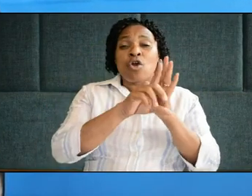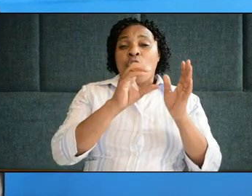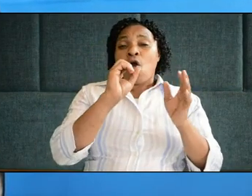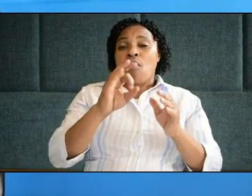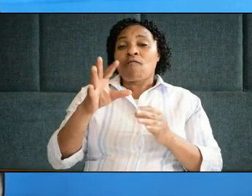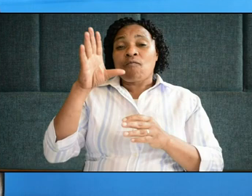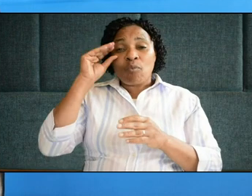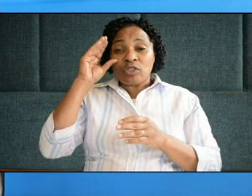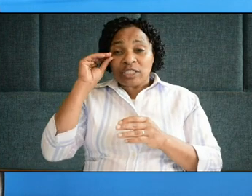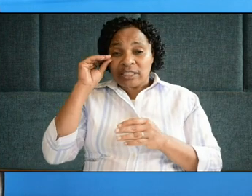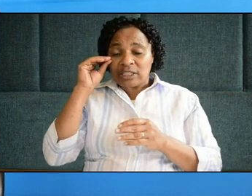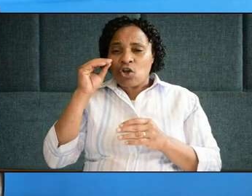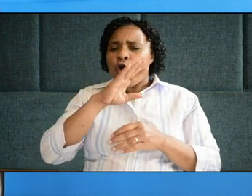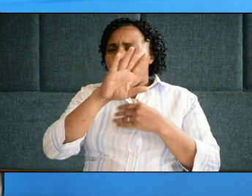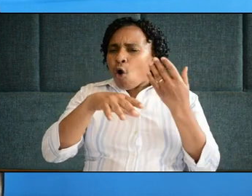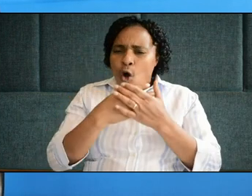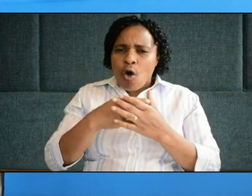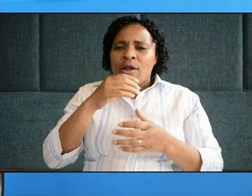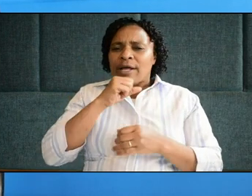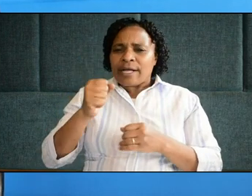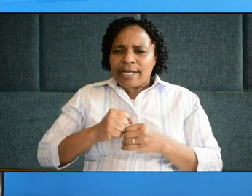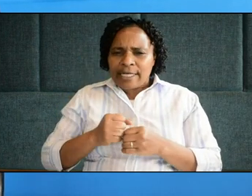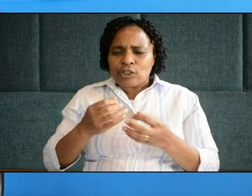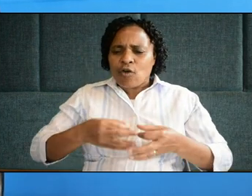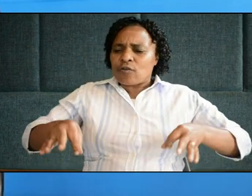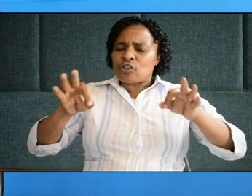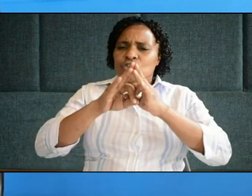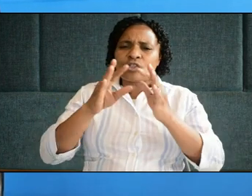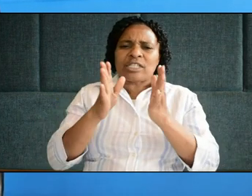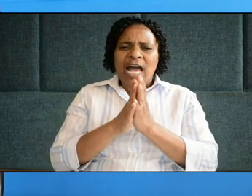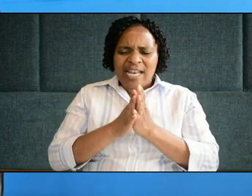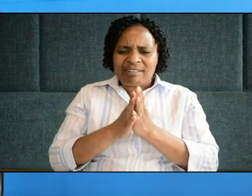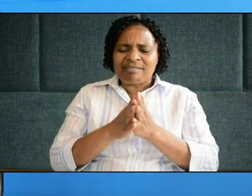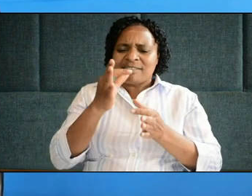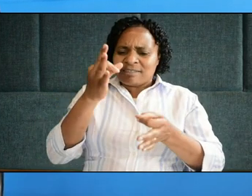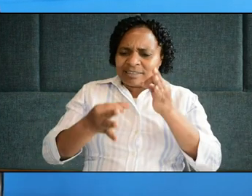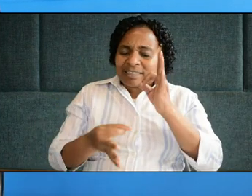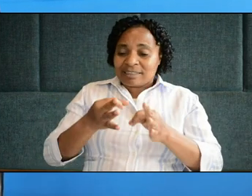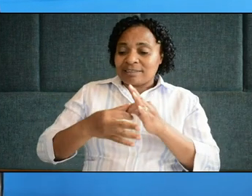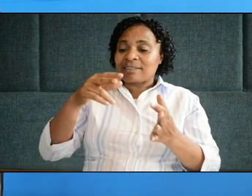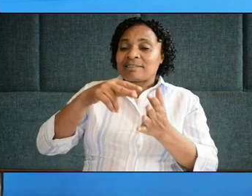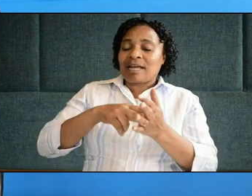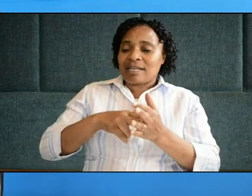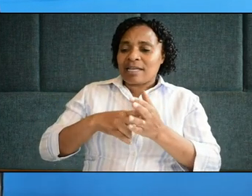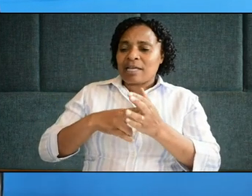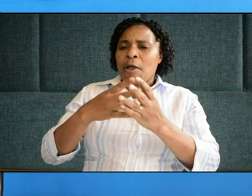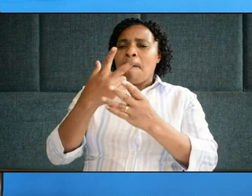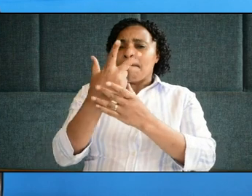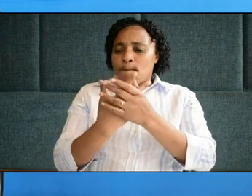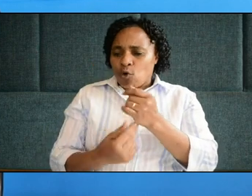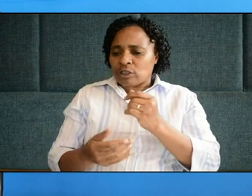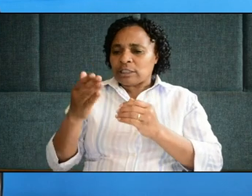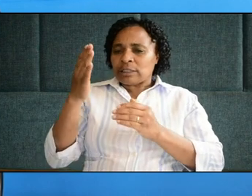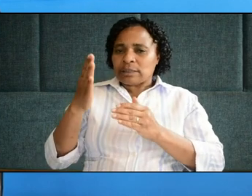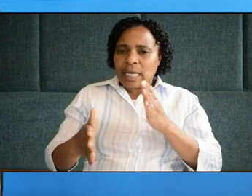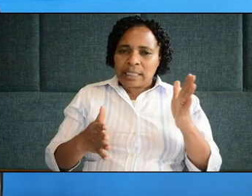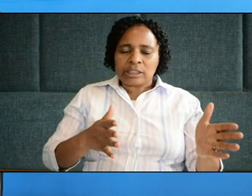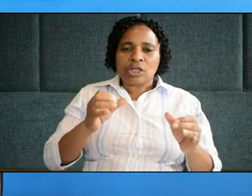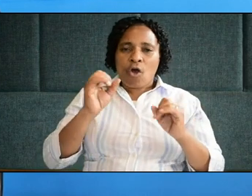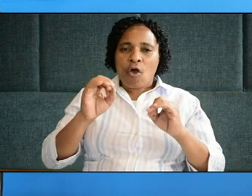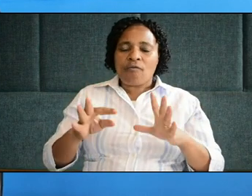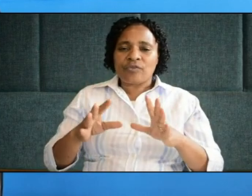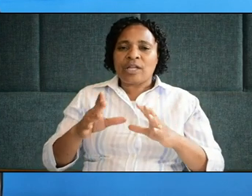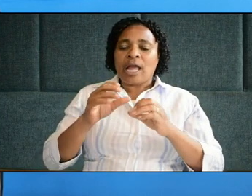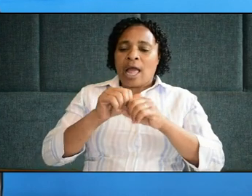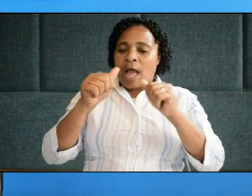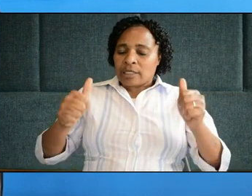the Israelites, with their elders, officials, and judges, were standing on both sides of the Ark of the Covenant of the Lord, facing